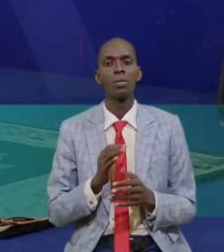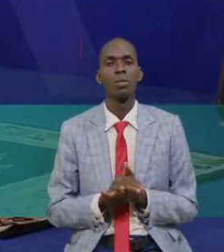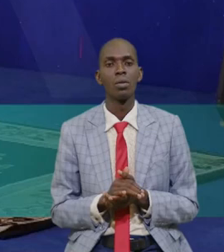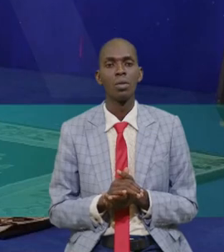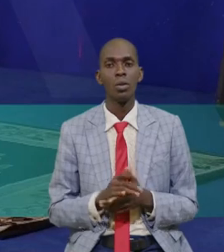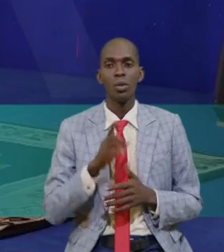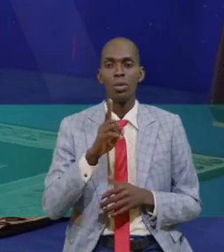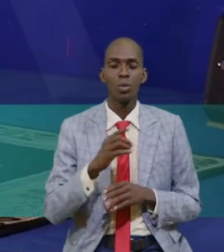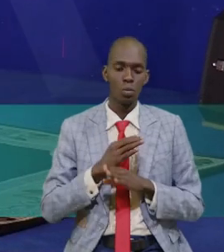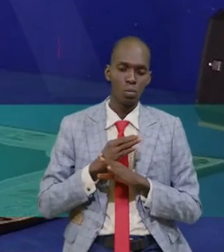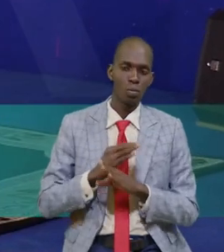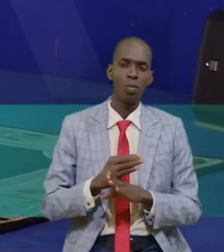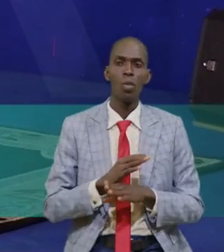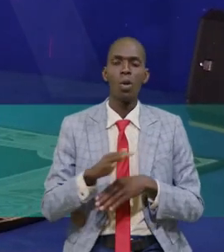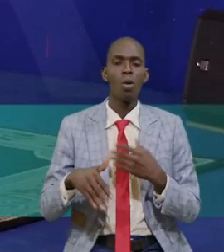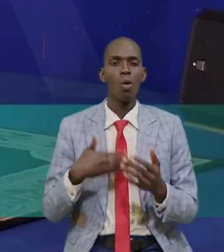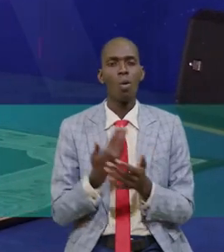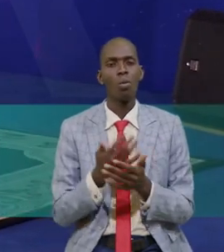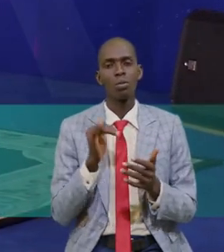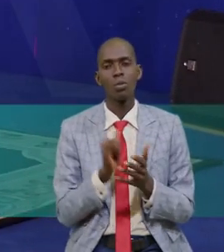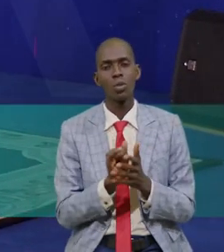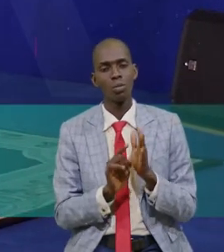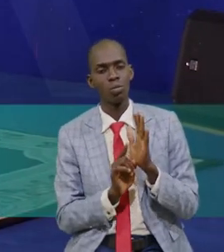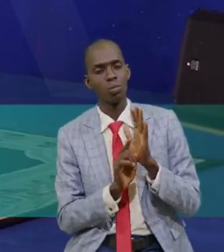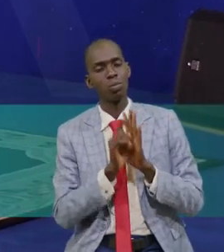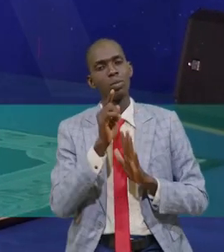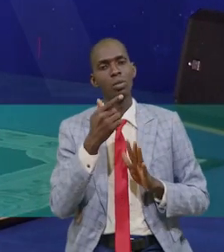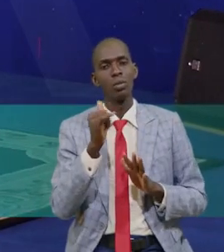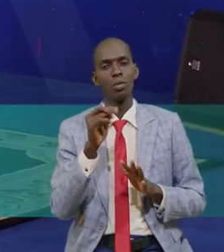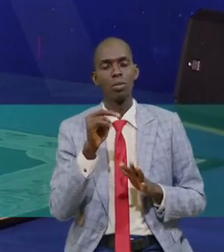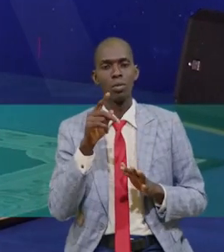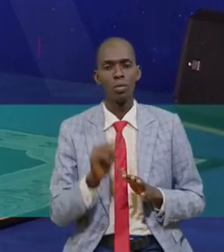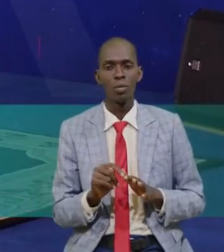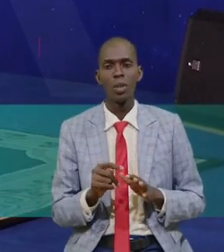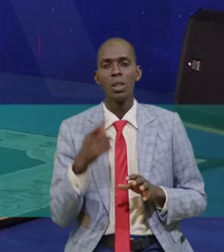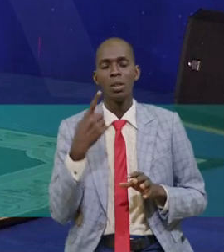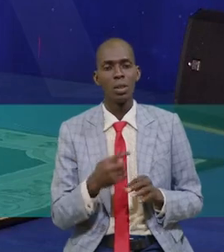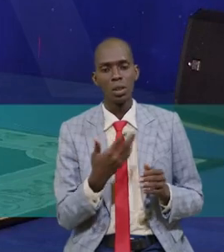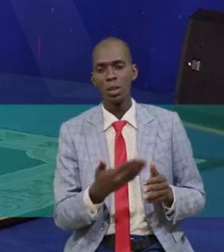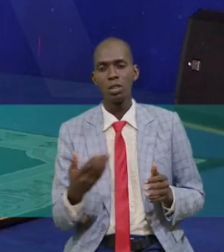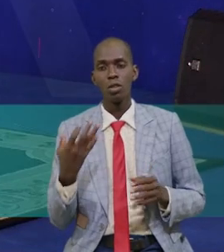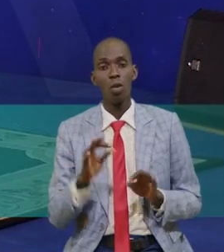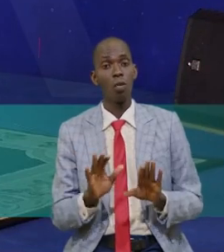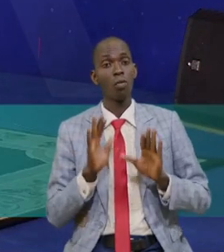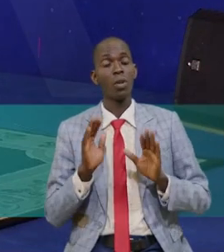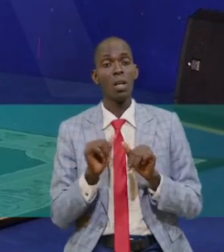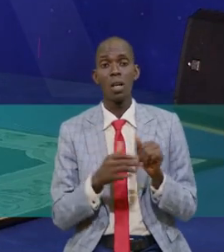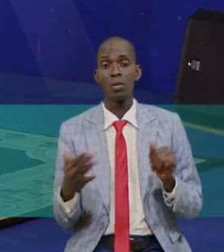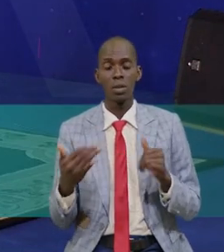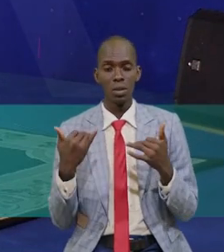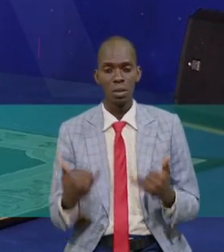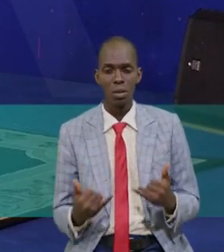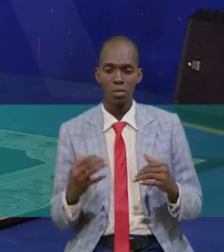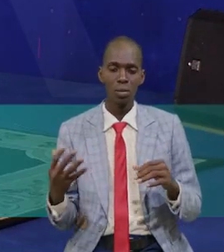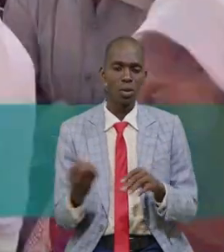prevent all those giants, the obstacles of fear, everything gone